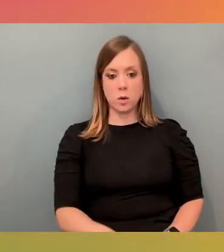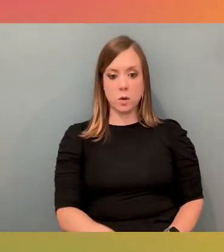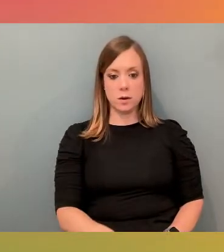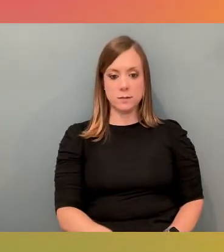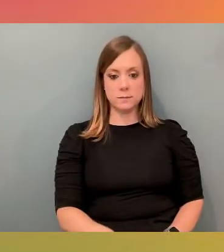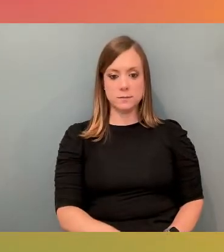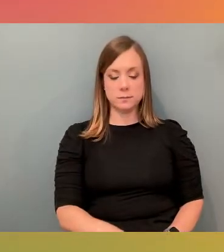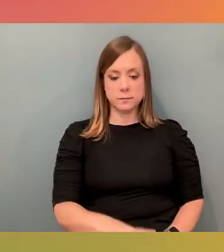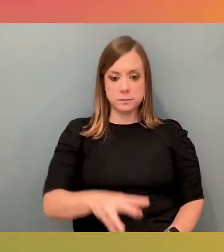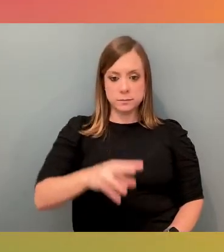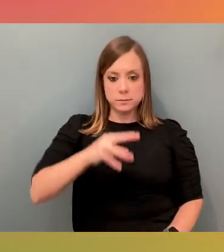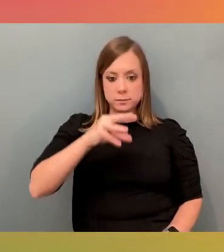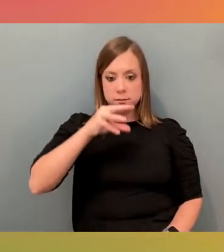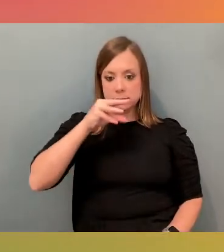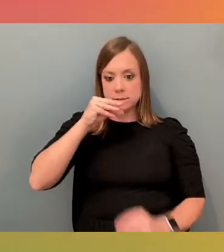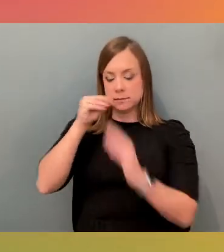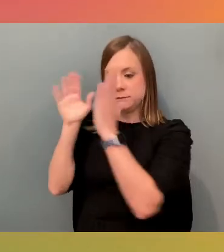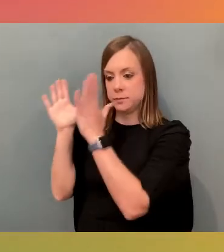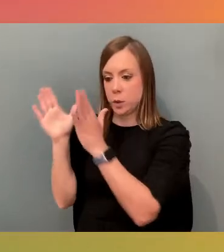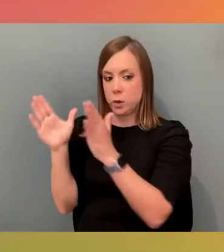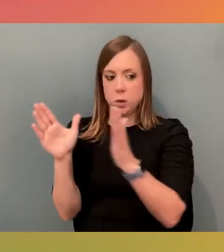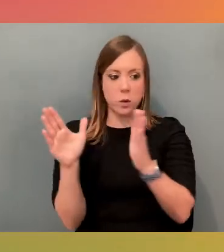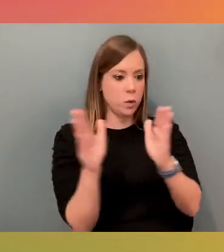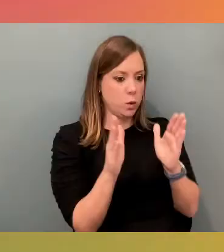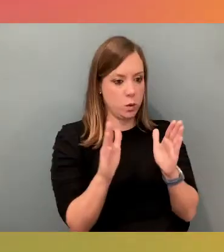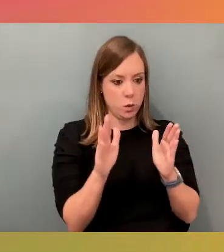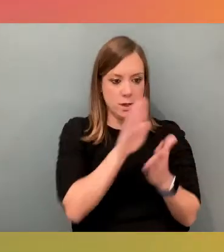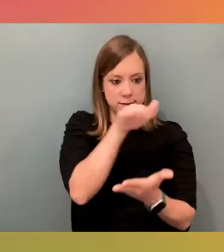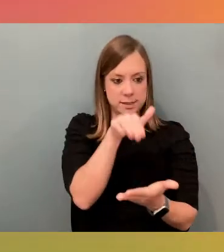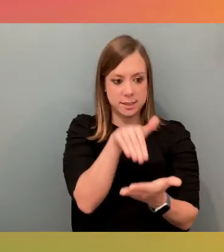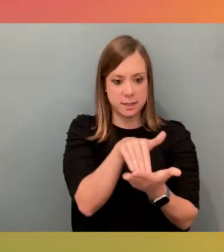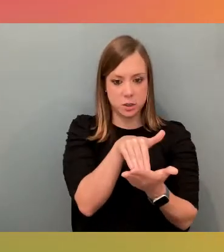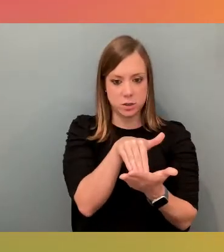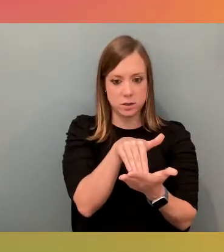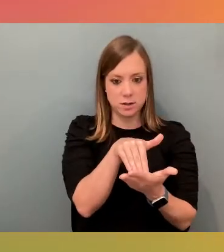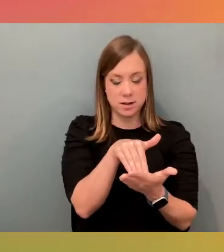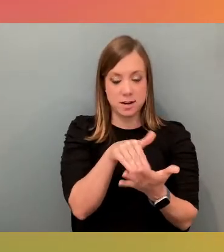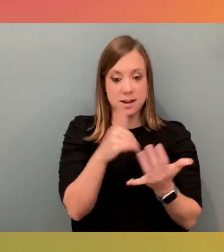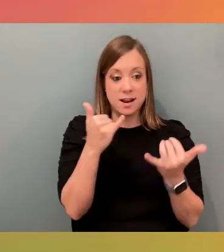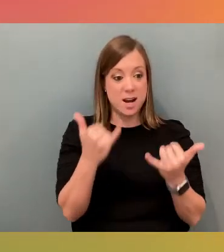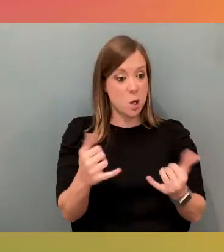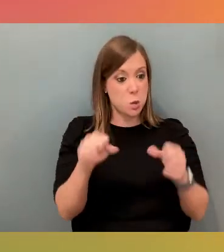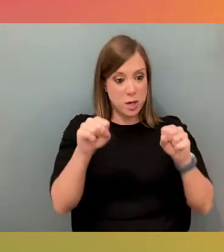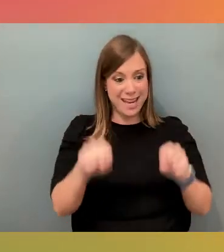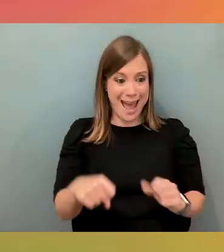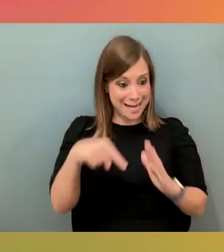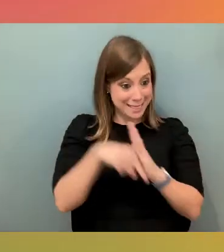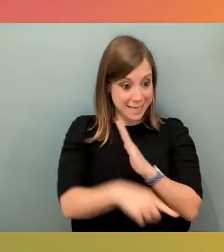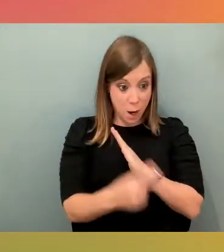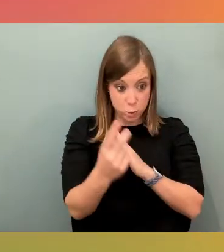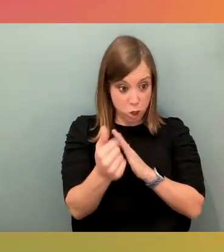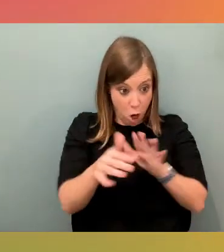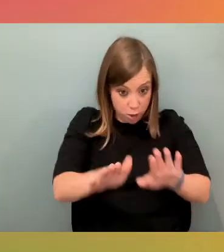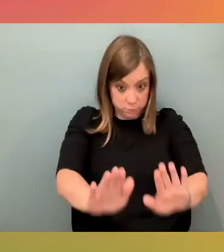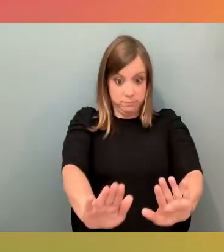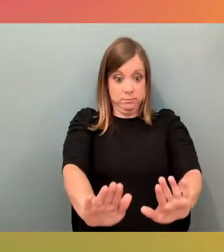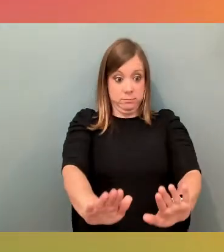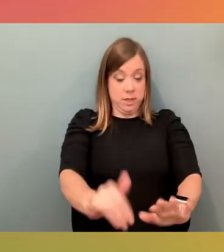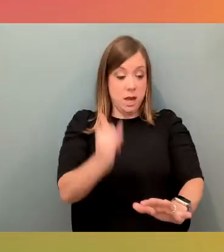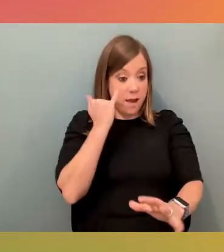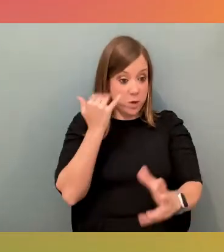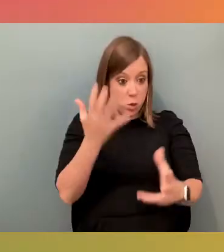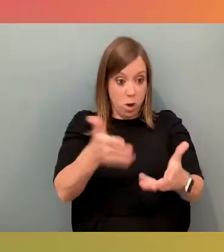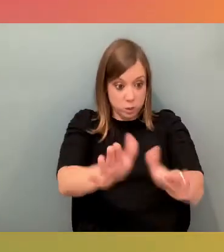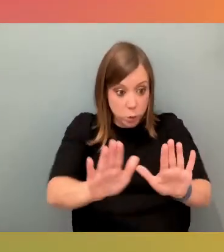And then we're slowly going to come back to center. Option to make your way to down dog any way you like. If you feel like flowing through, you